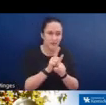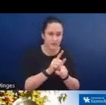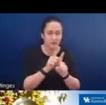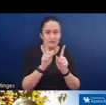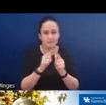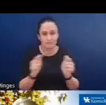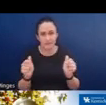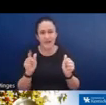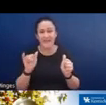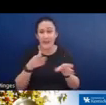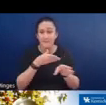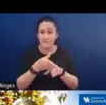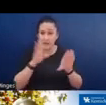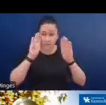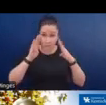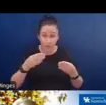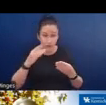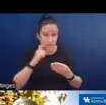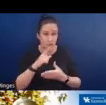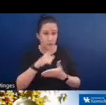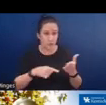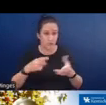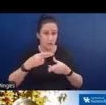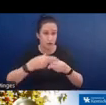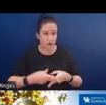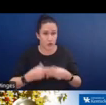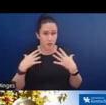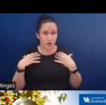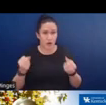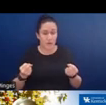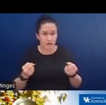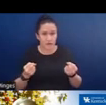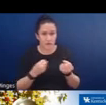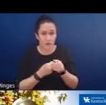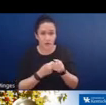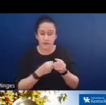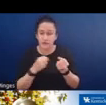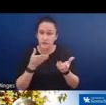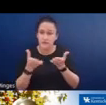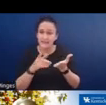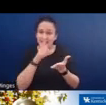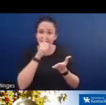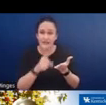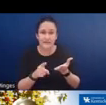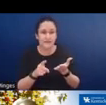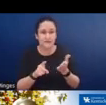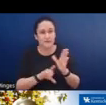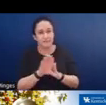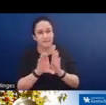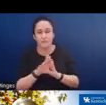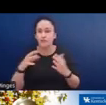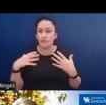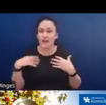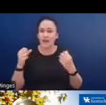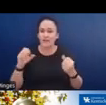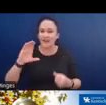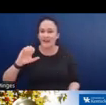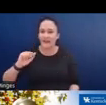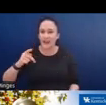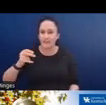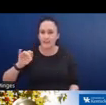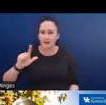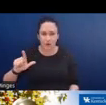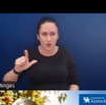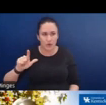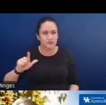main focus of what we call recovery support services is to build recovery capital. So in line with SAMHSA's strength-based definition of